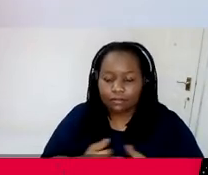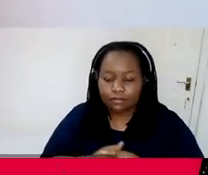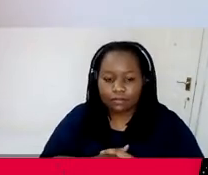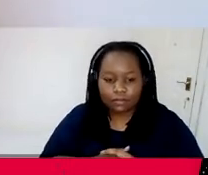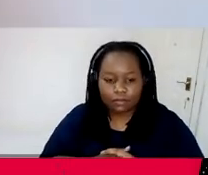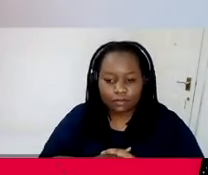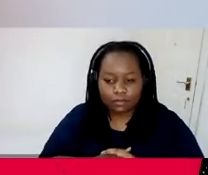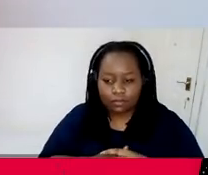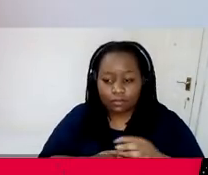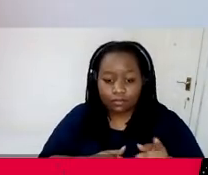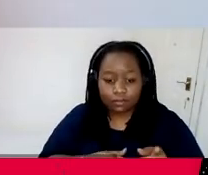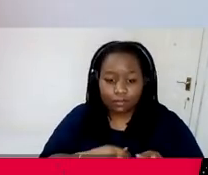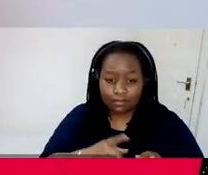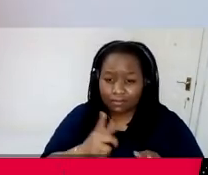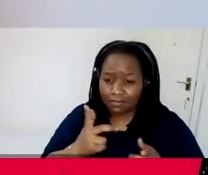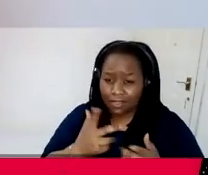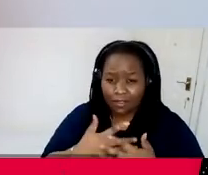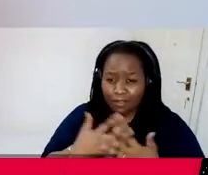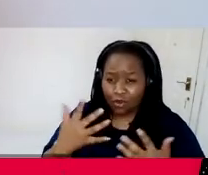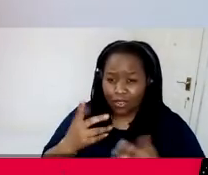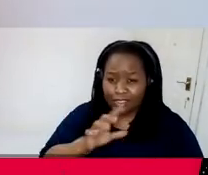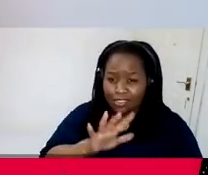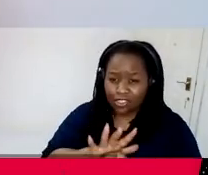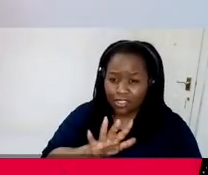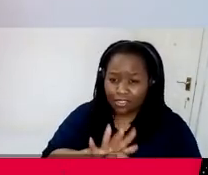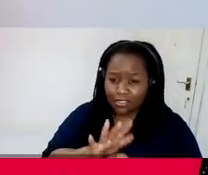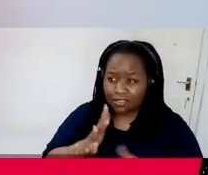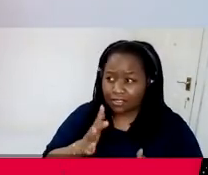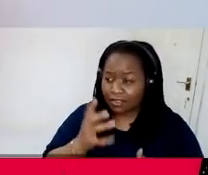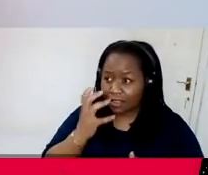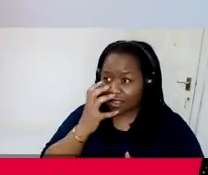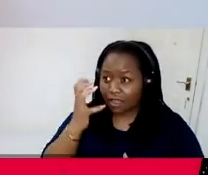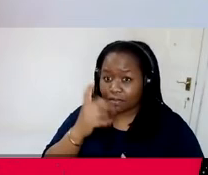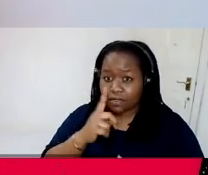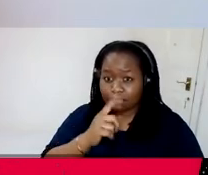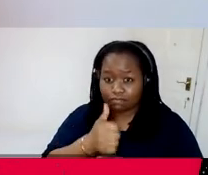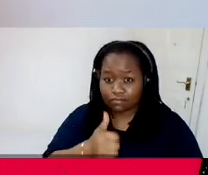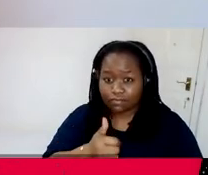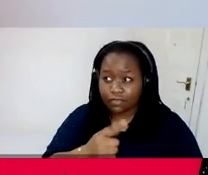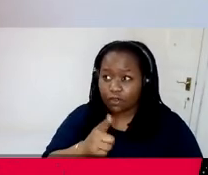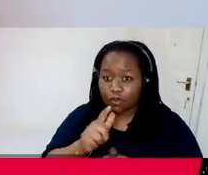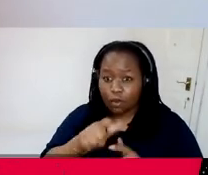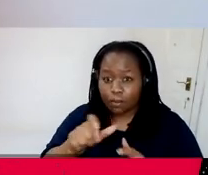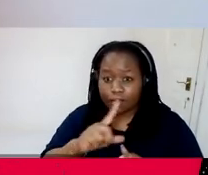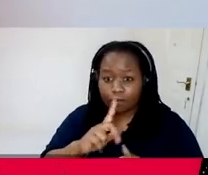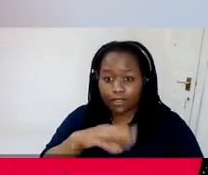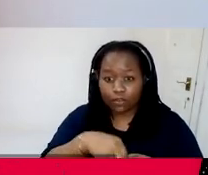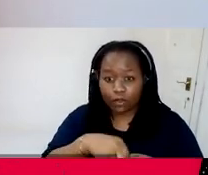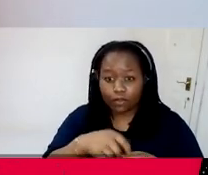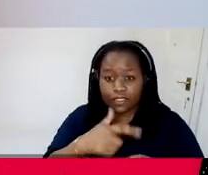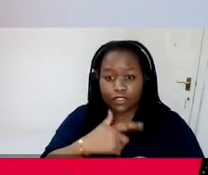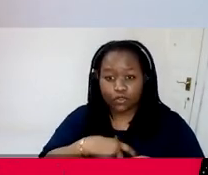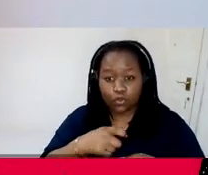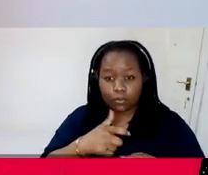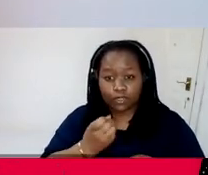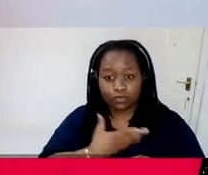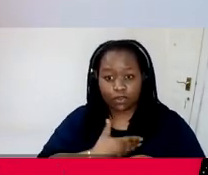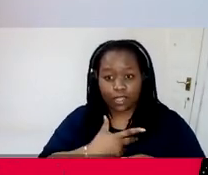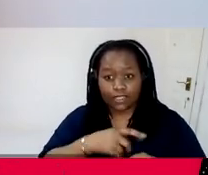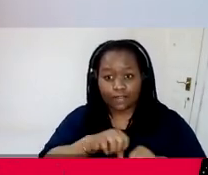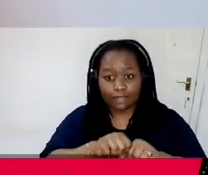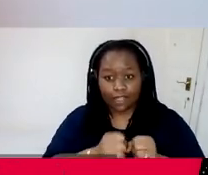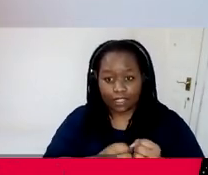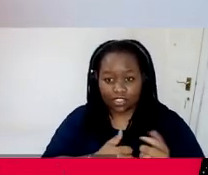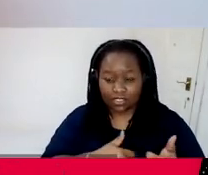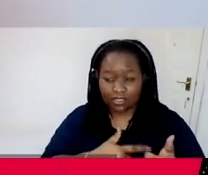to have the same standards for all warring parties. Once it only targets one side and ignoring